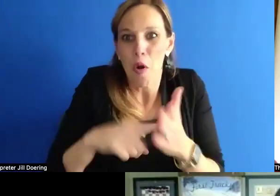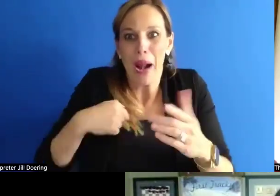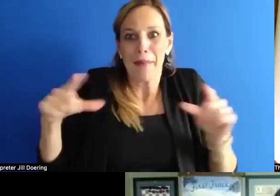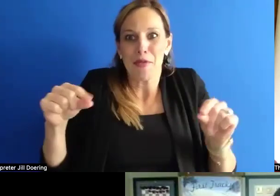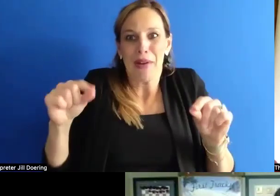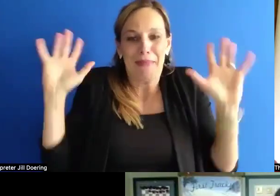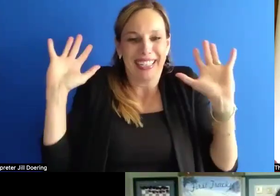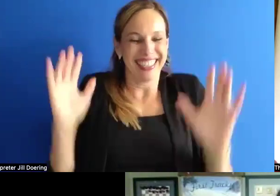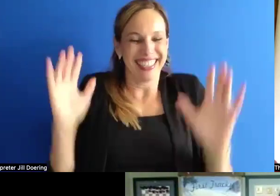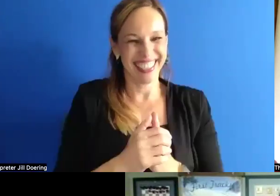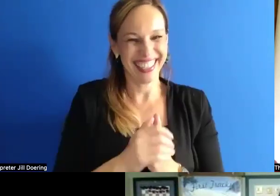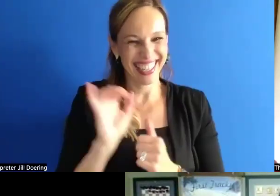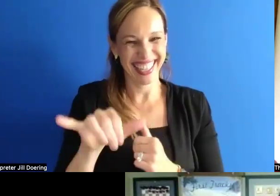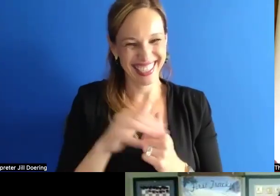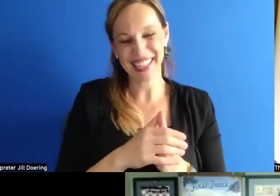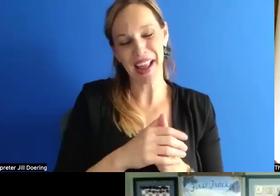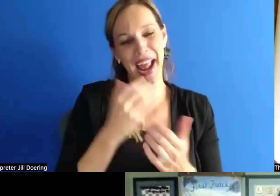doing. So